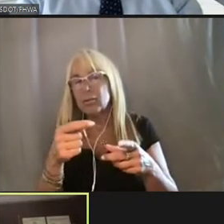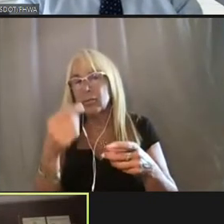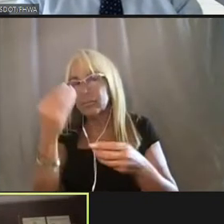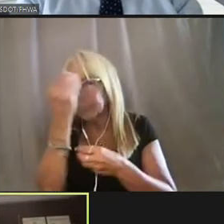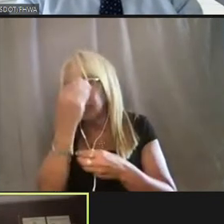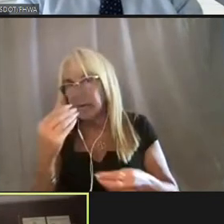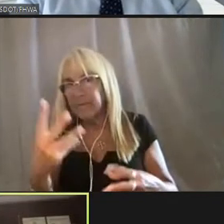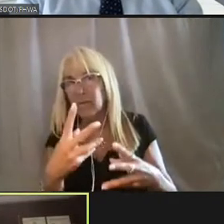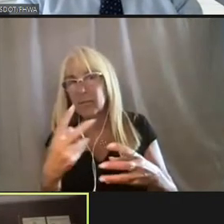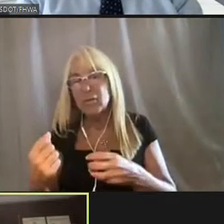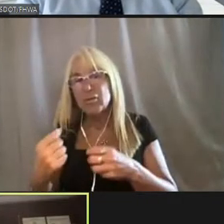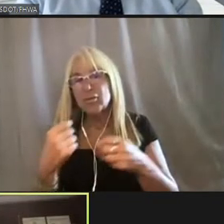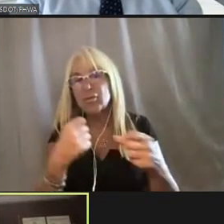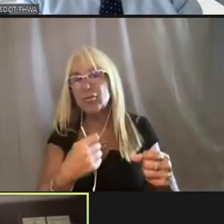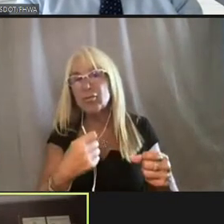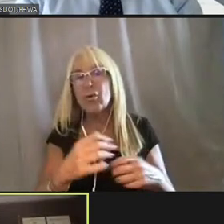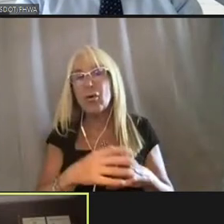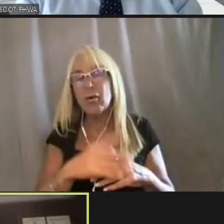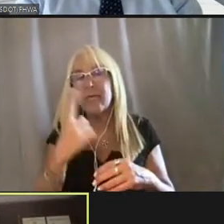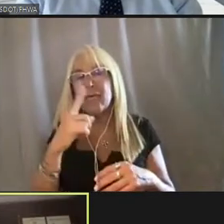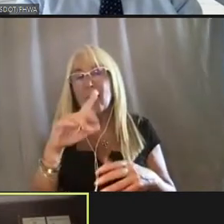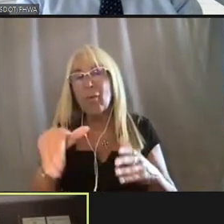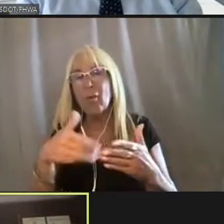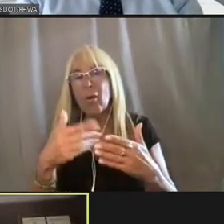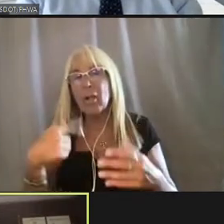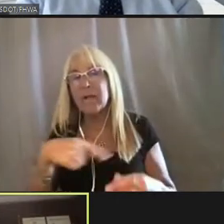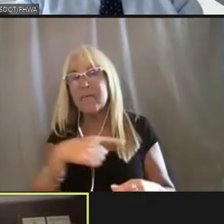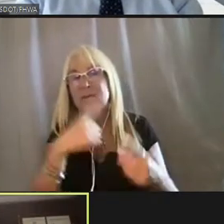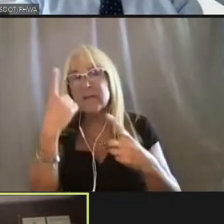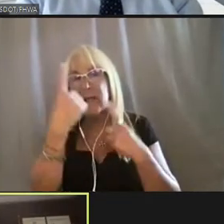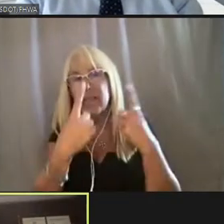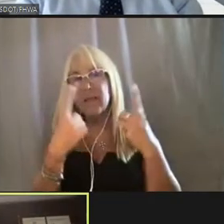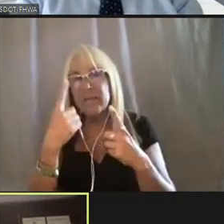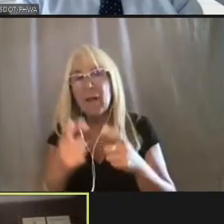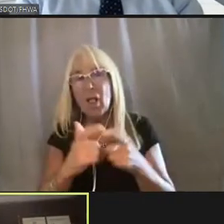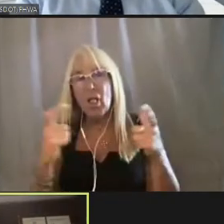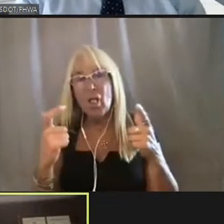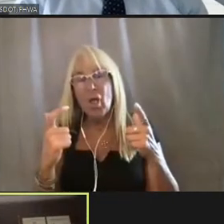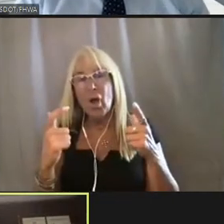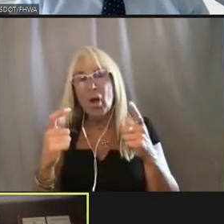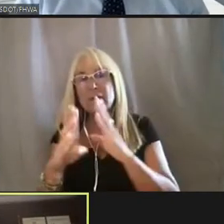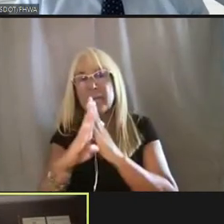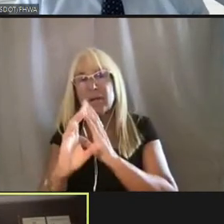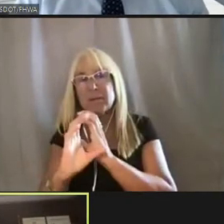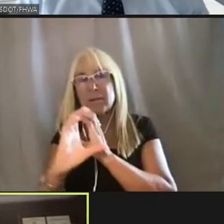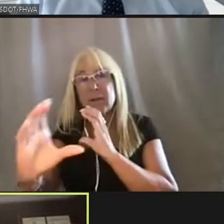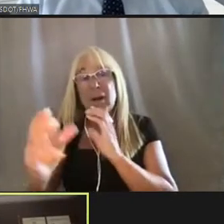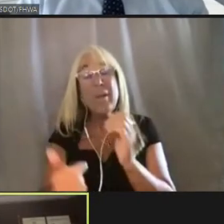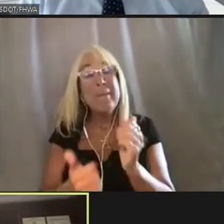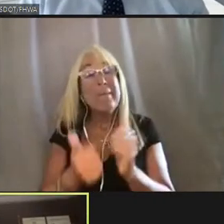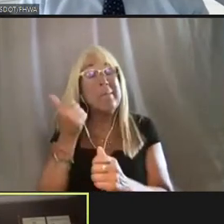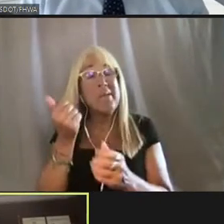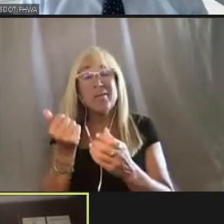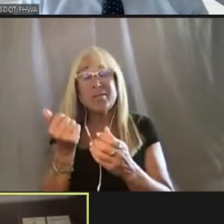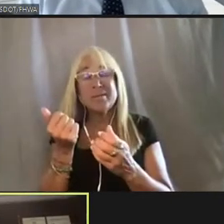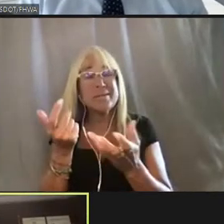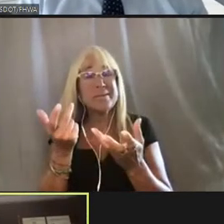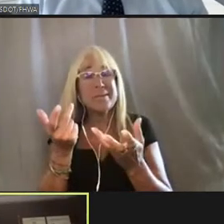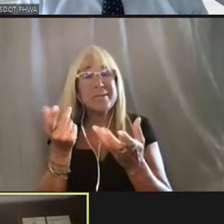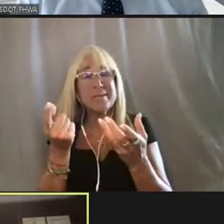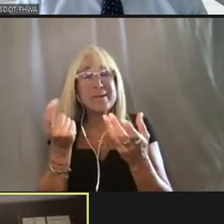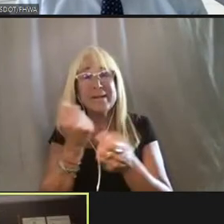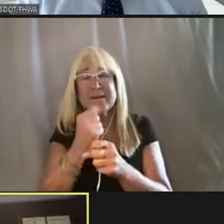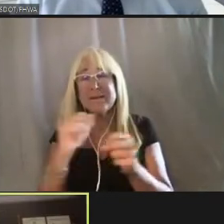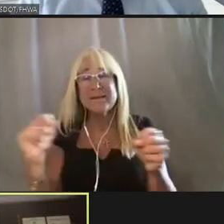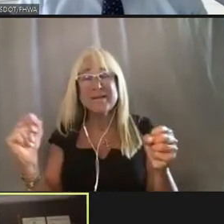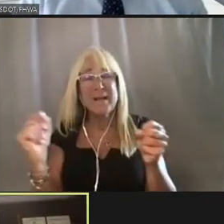is for us to all consider that buses large buses are the most efficient forms of mass transport for all